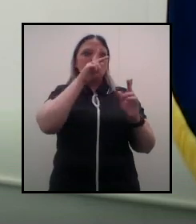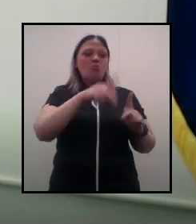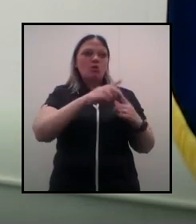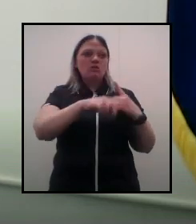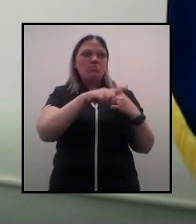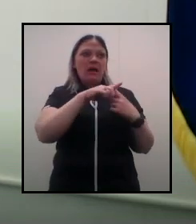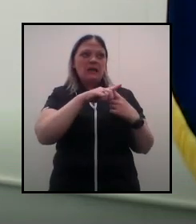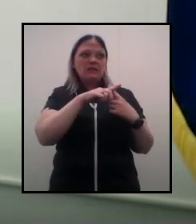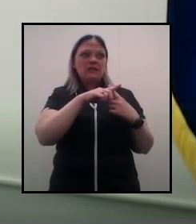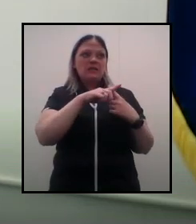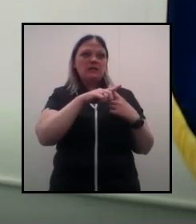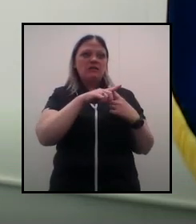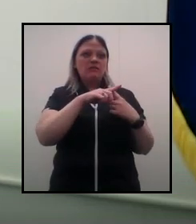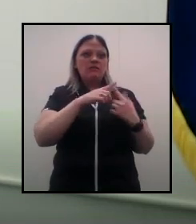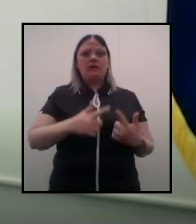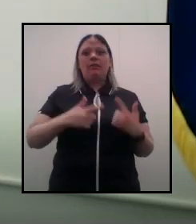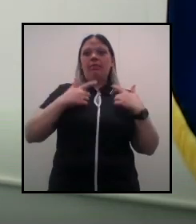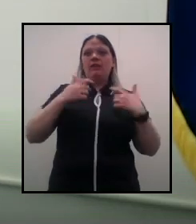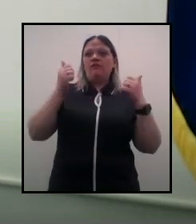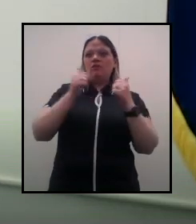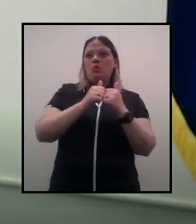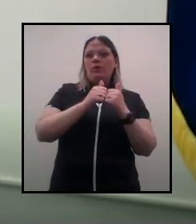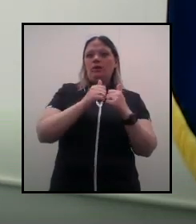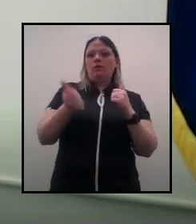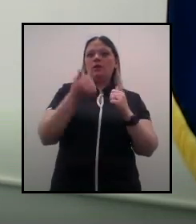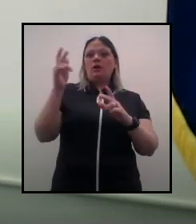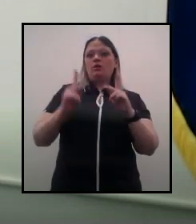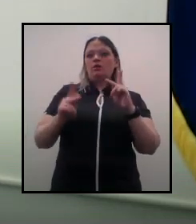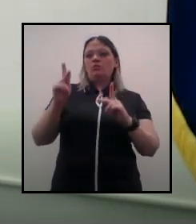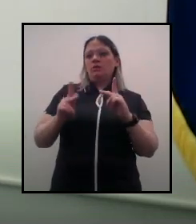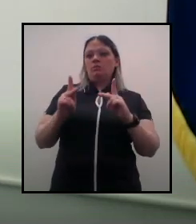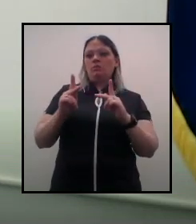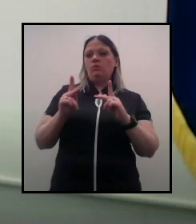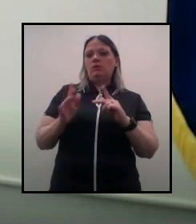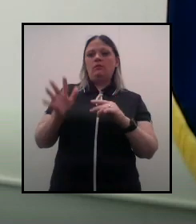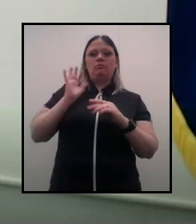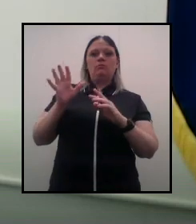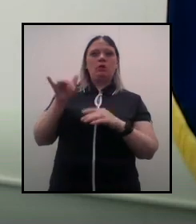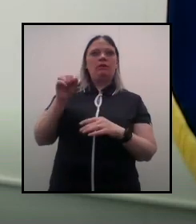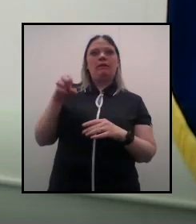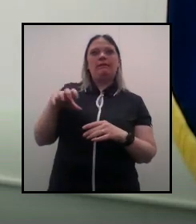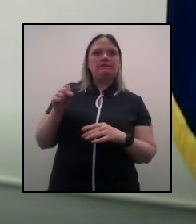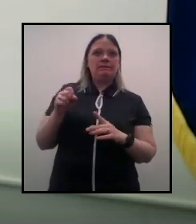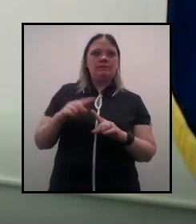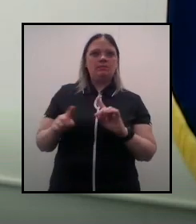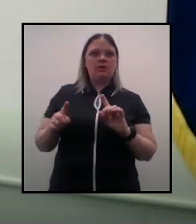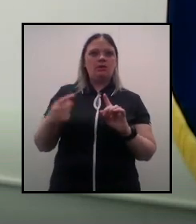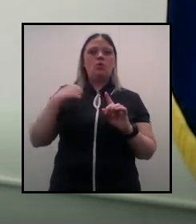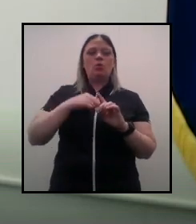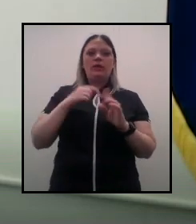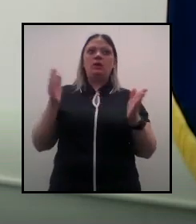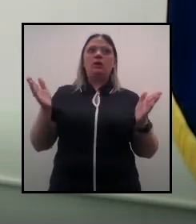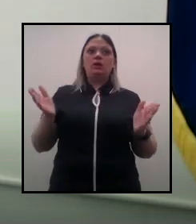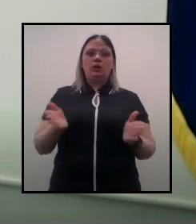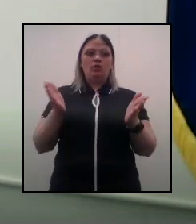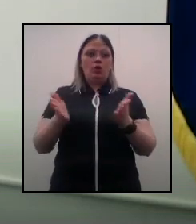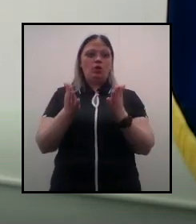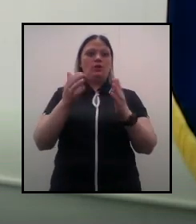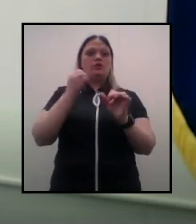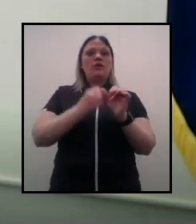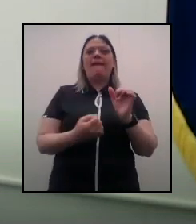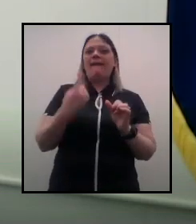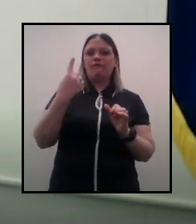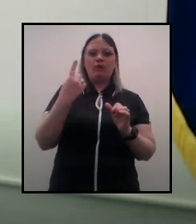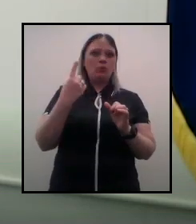are and live with those who were index cases. However, we do encourage